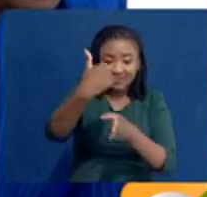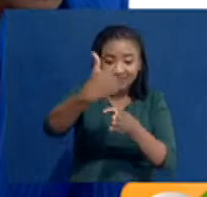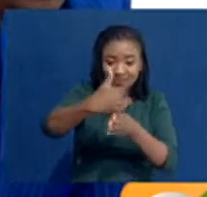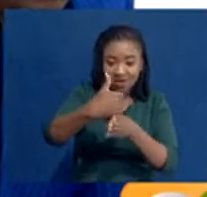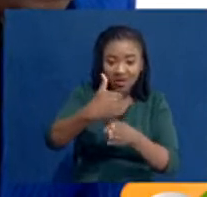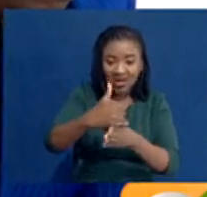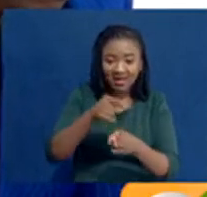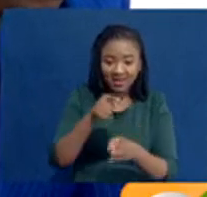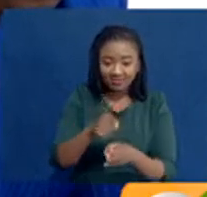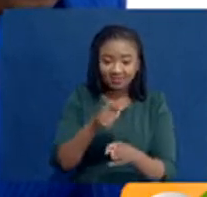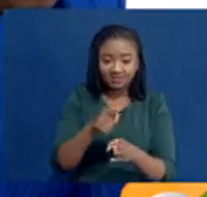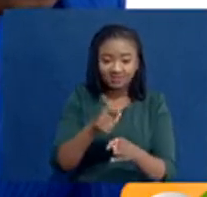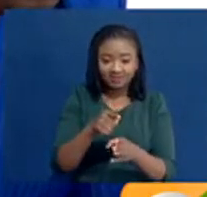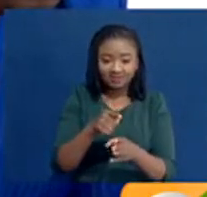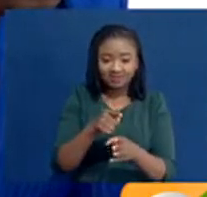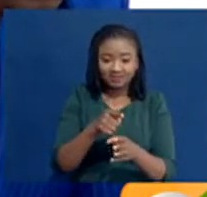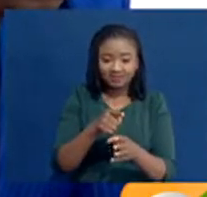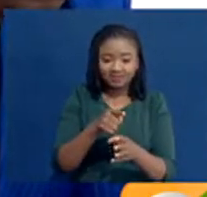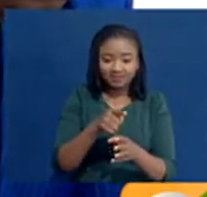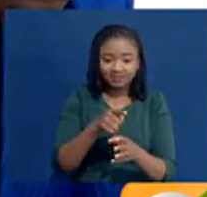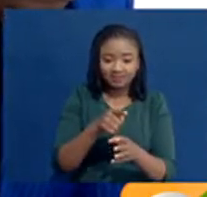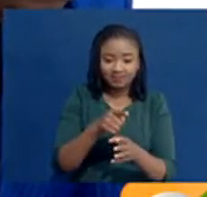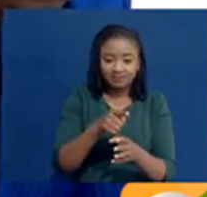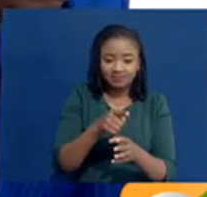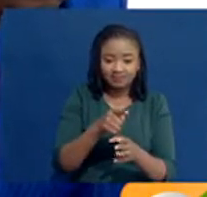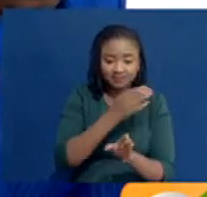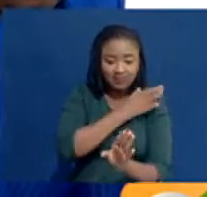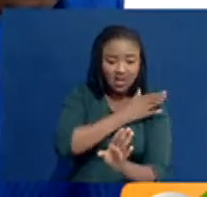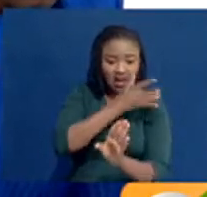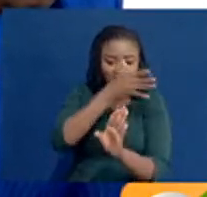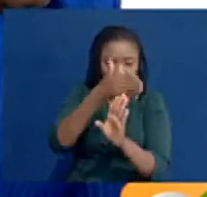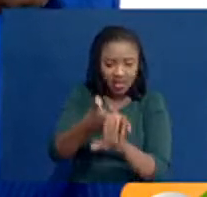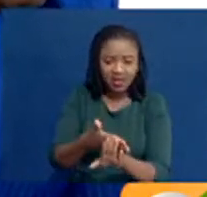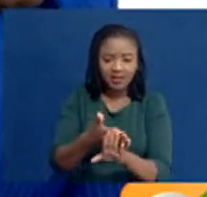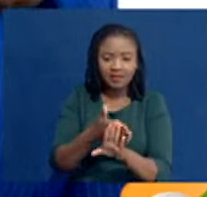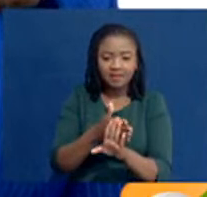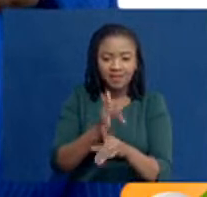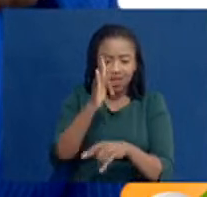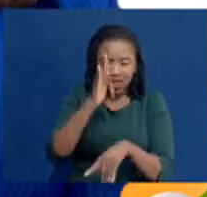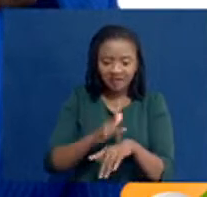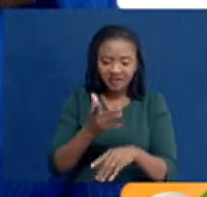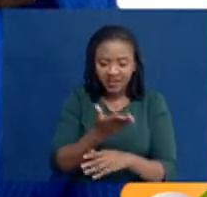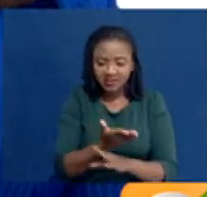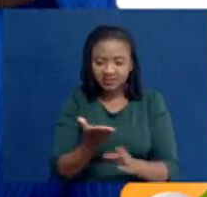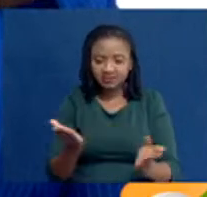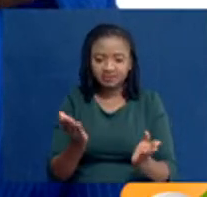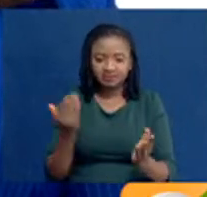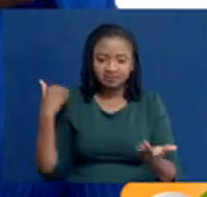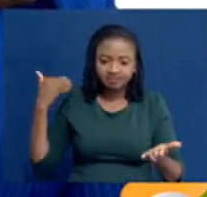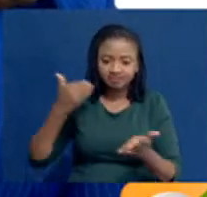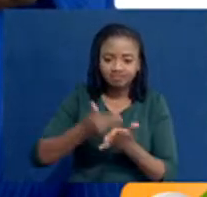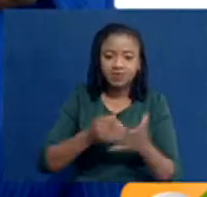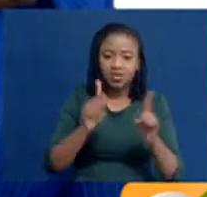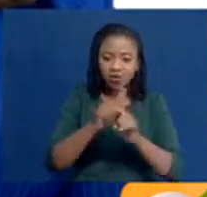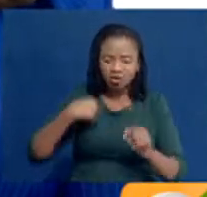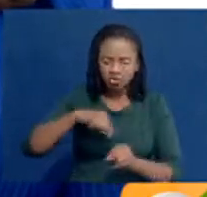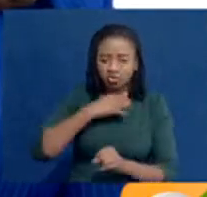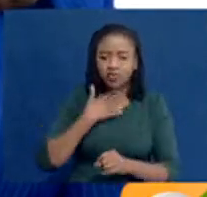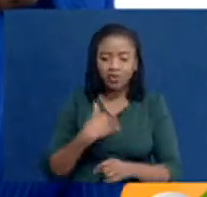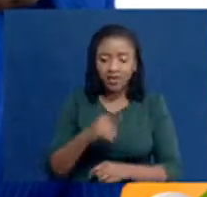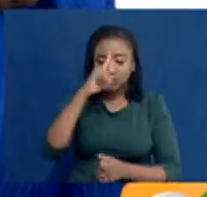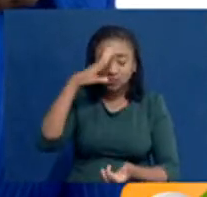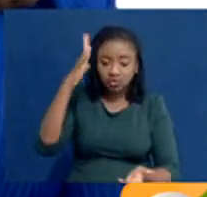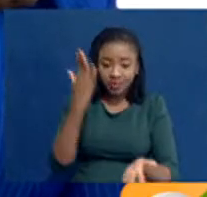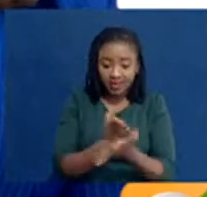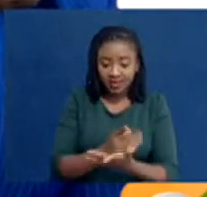be a chain that has made the Sabaot captive to date, that we want to believe this